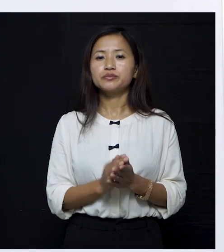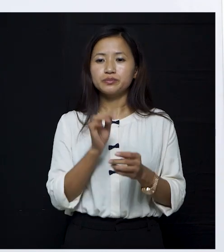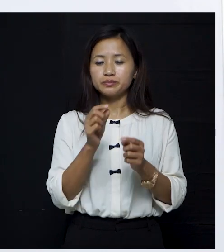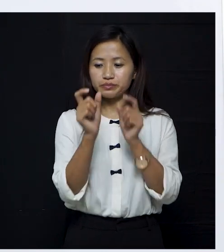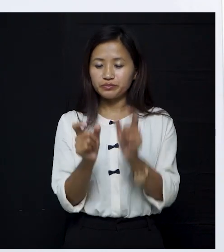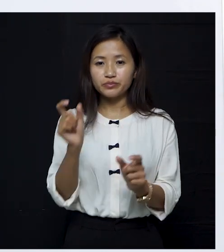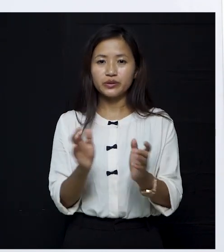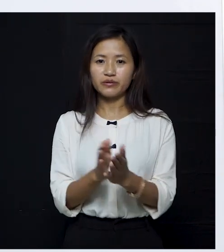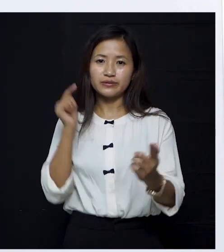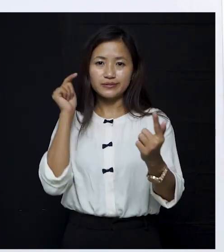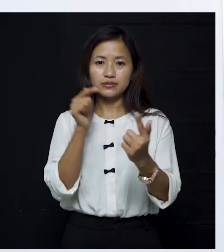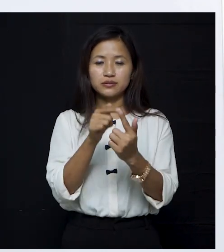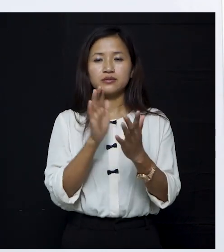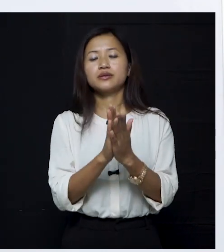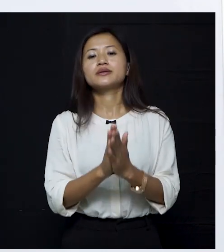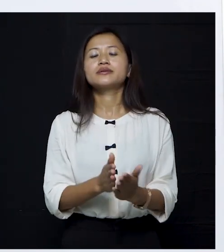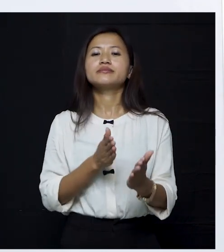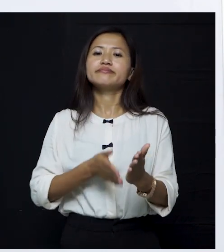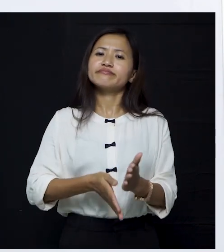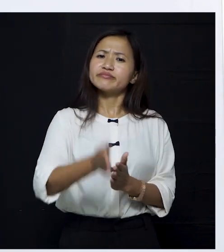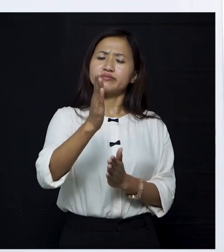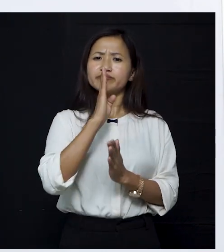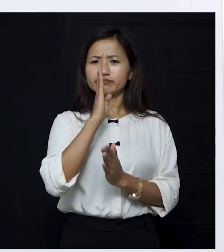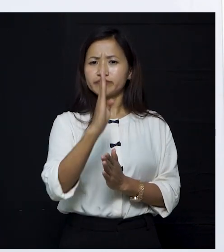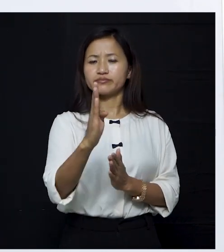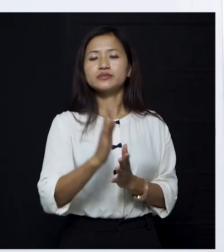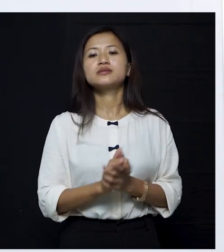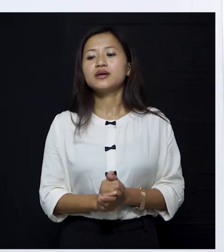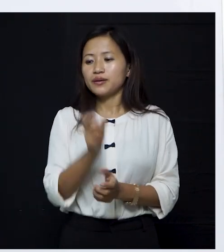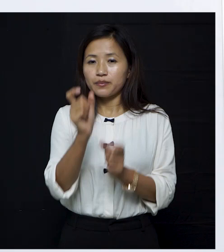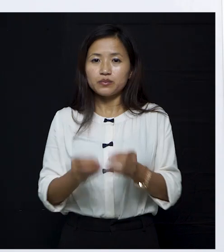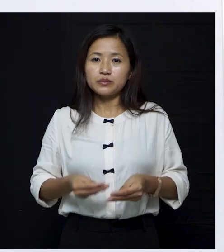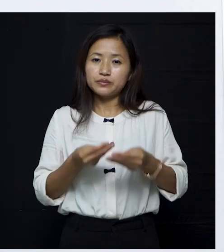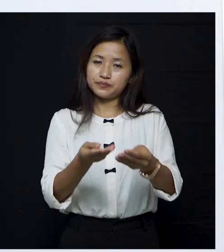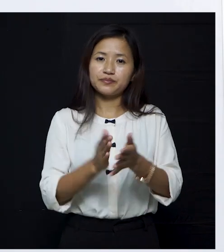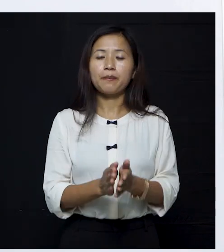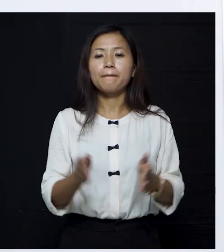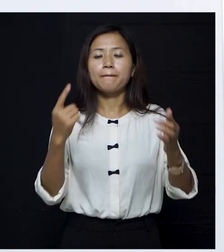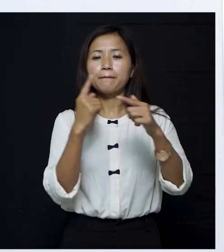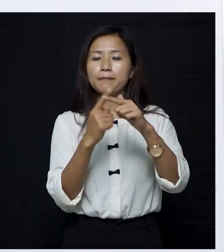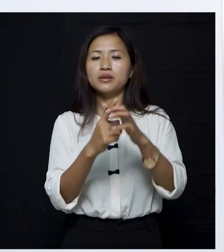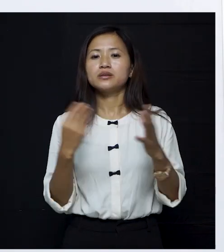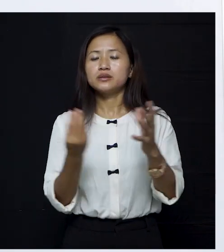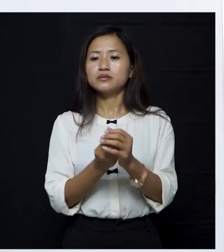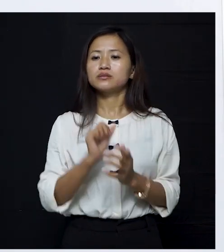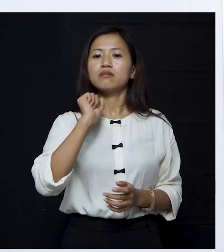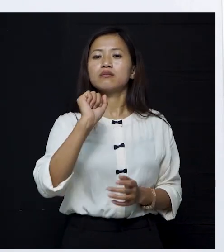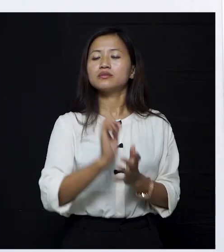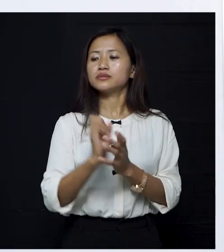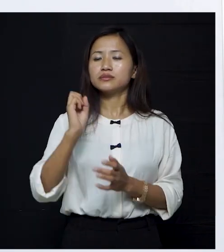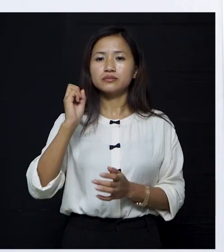as direct consumers, directly, okay? Directly they are producing it, plus they are using it themselves,